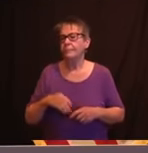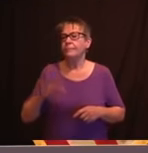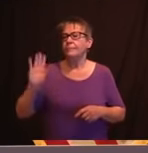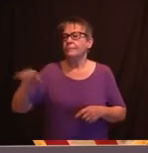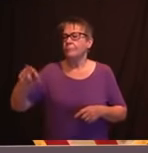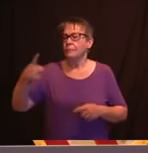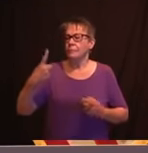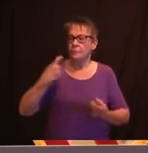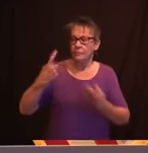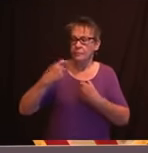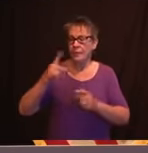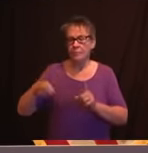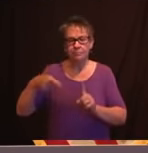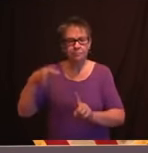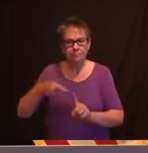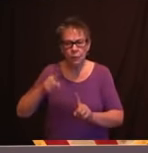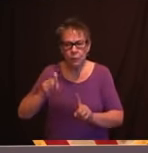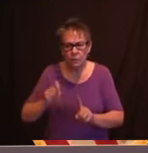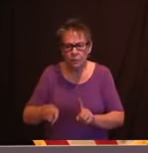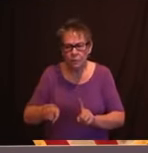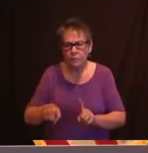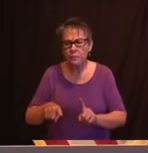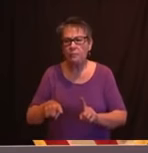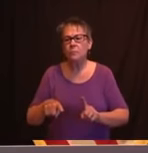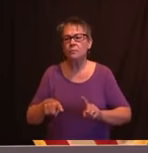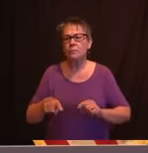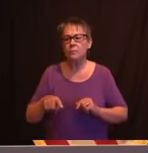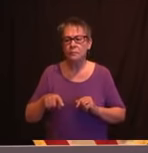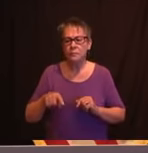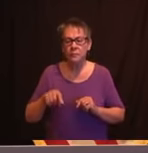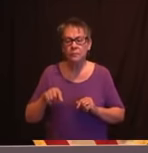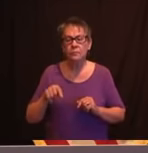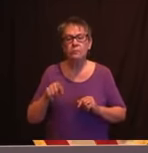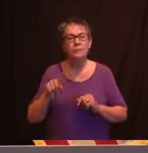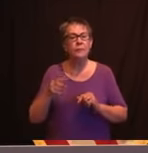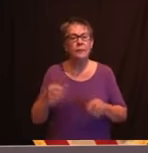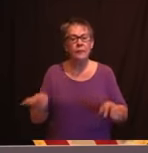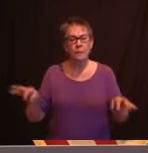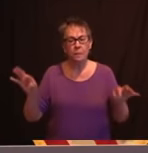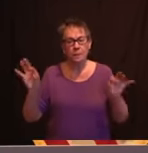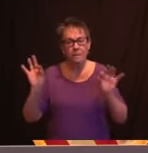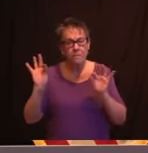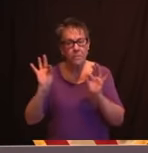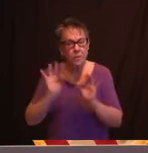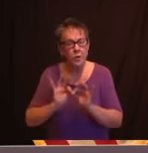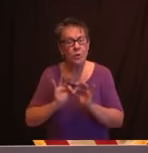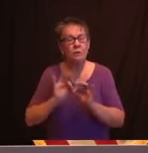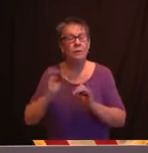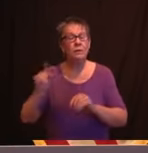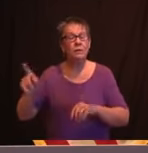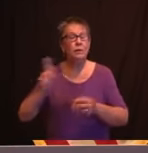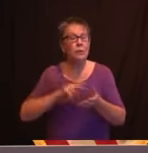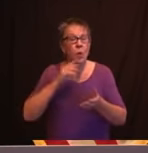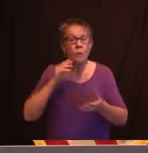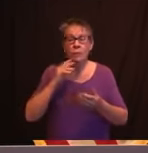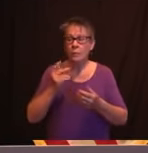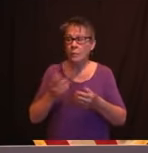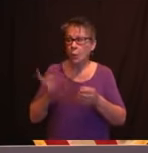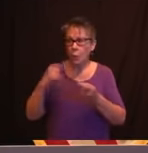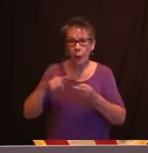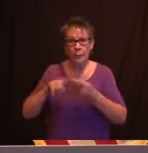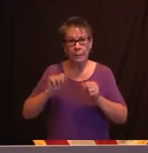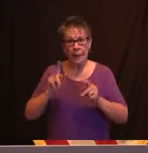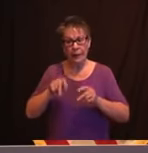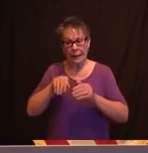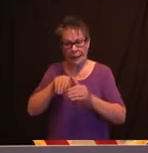staff to safely come in and out of these facilities, including allowing the residents to be able to get out of their room. But I'll defer to Judy on